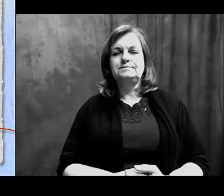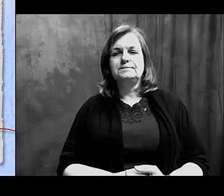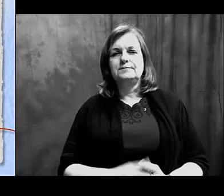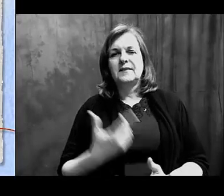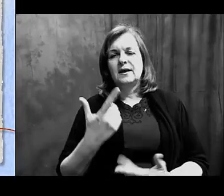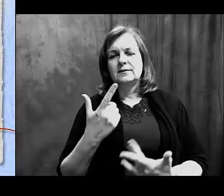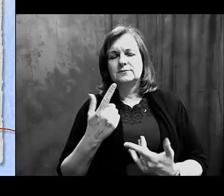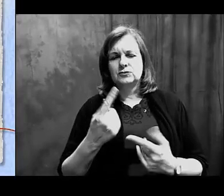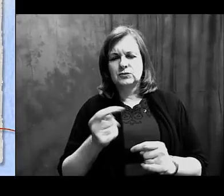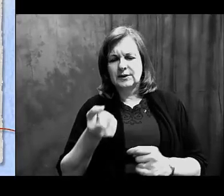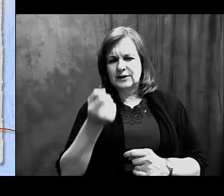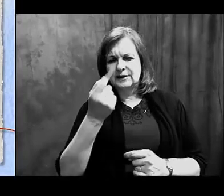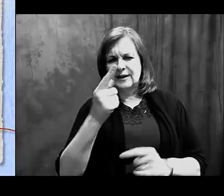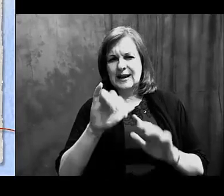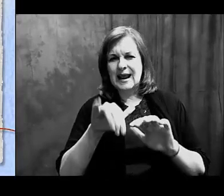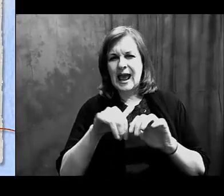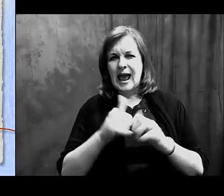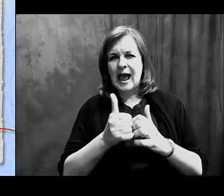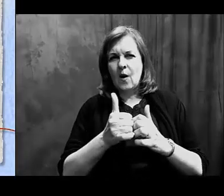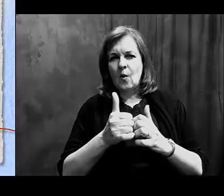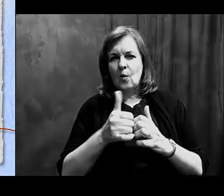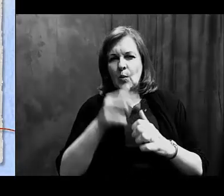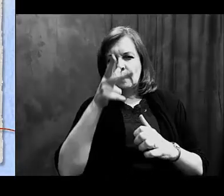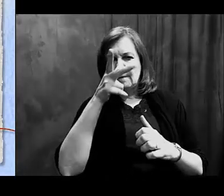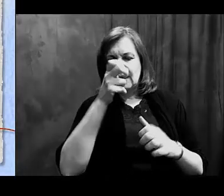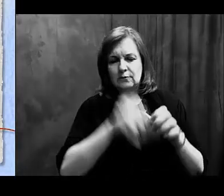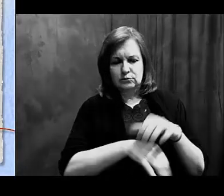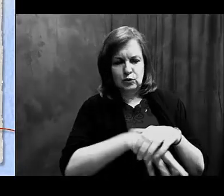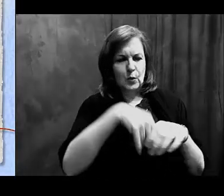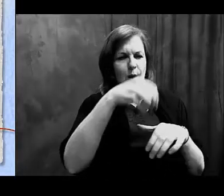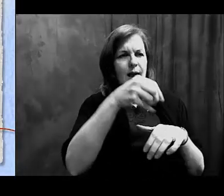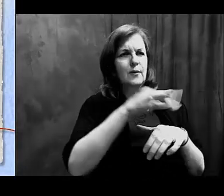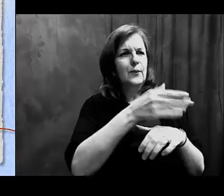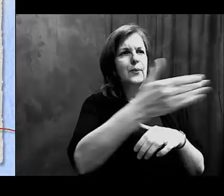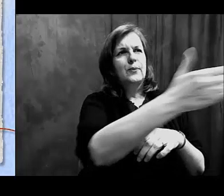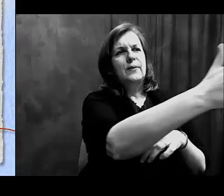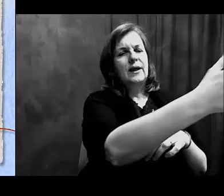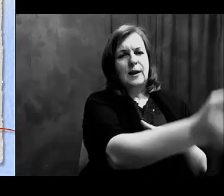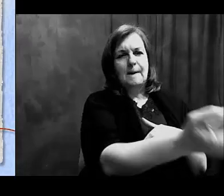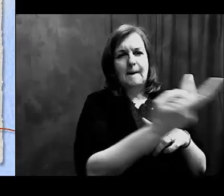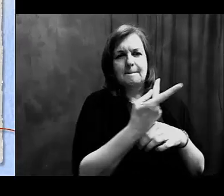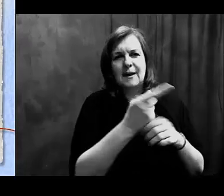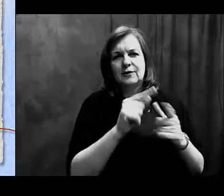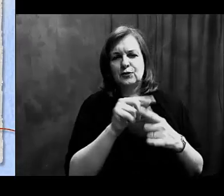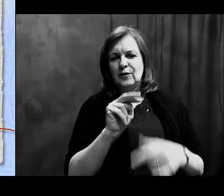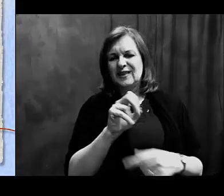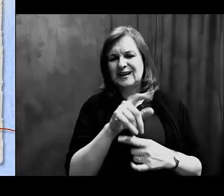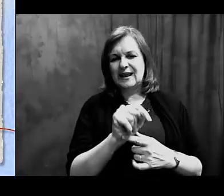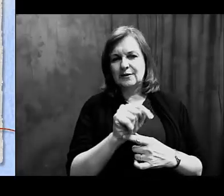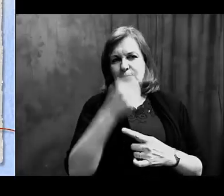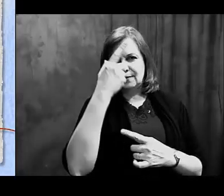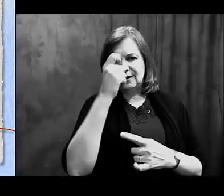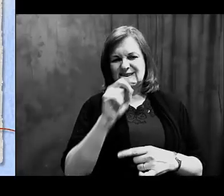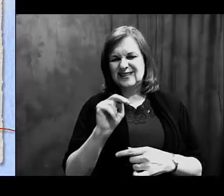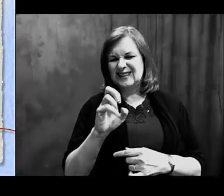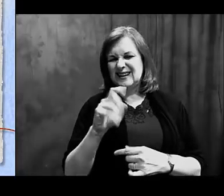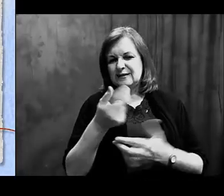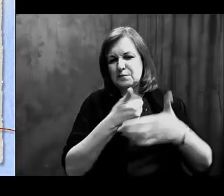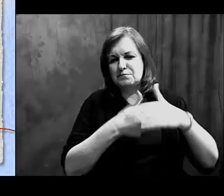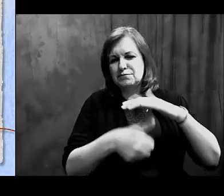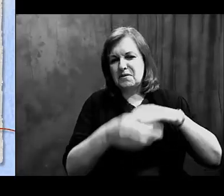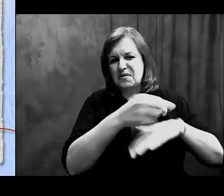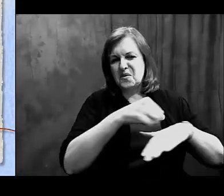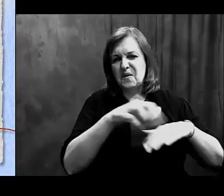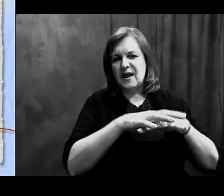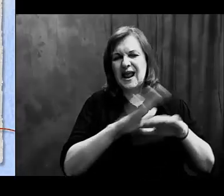and trying to understand how they find their particular nesting site, because they nest below ground.